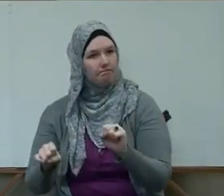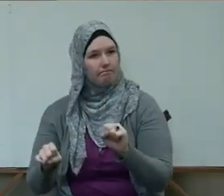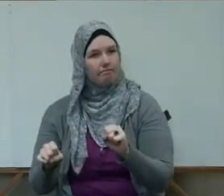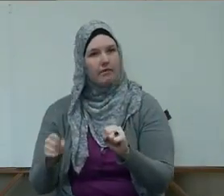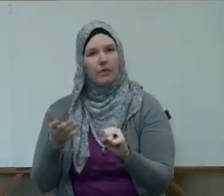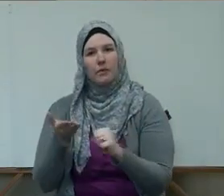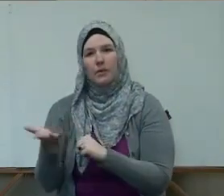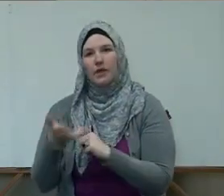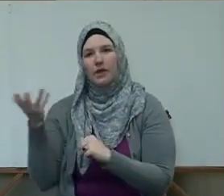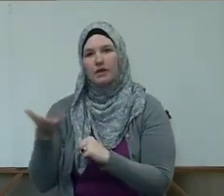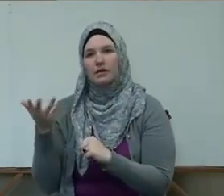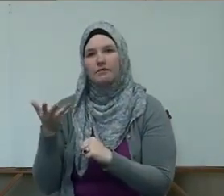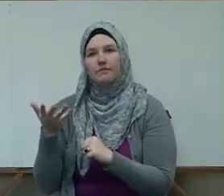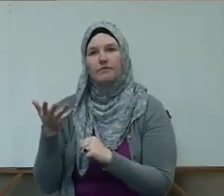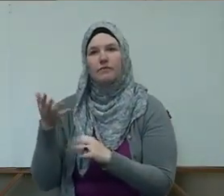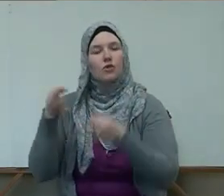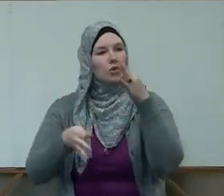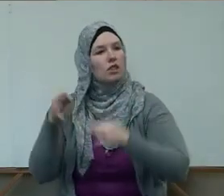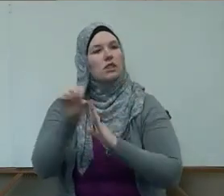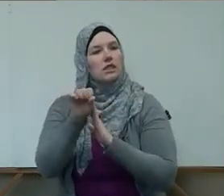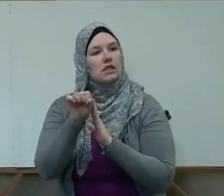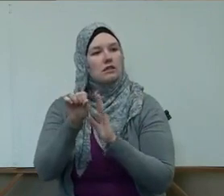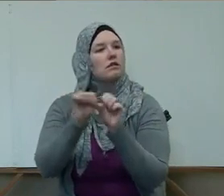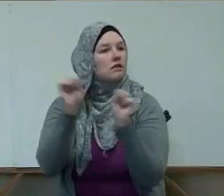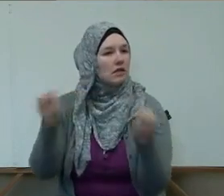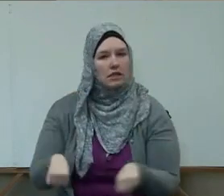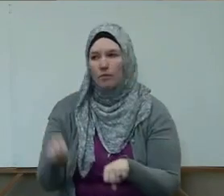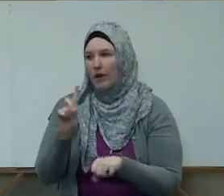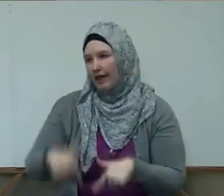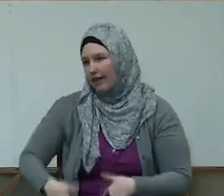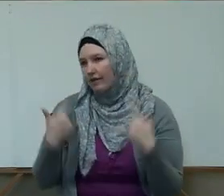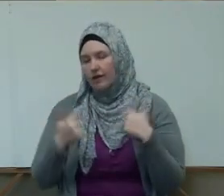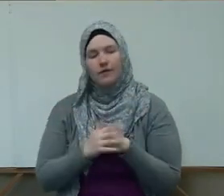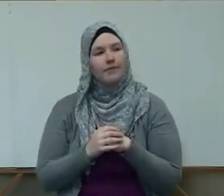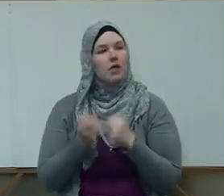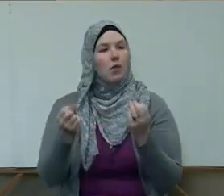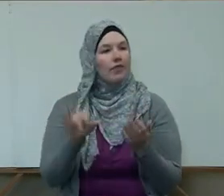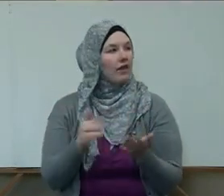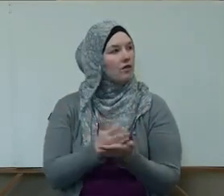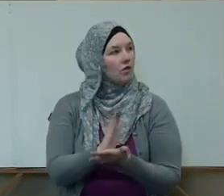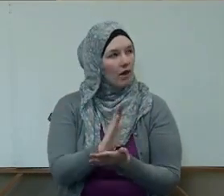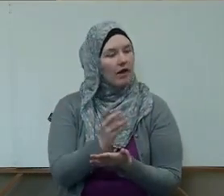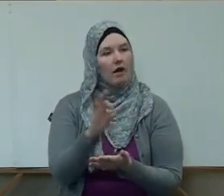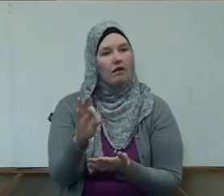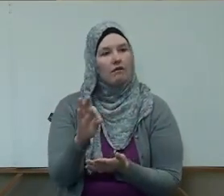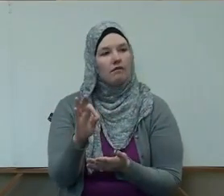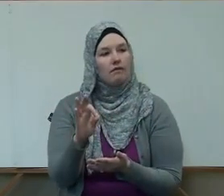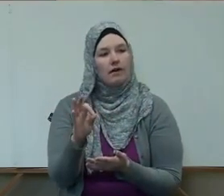the judicial system in the nation in which they live. So this is the right of